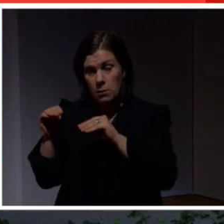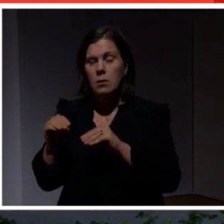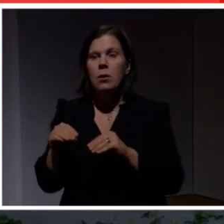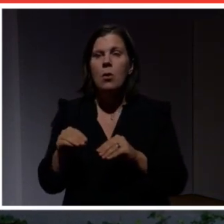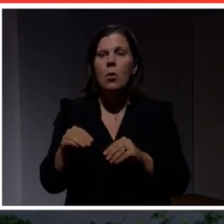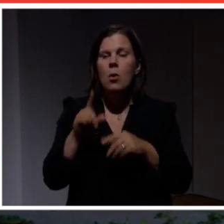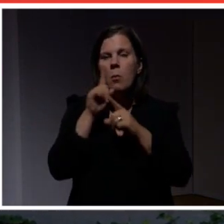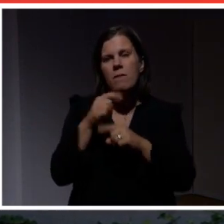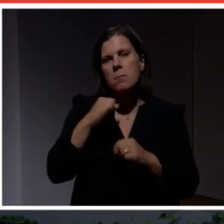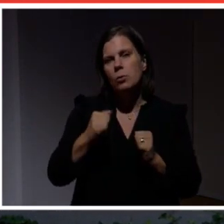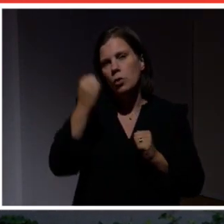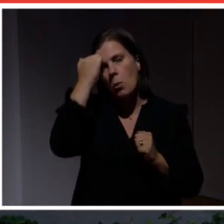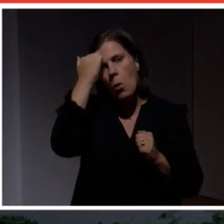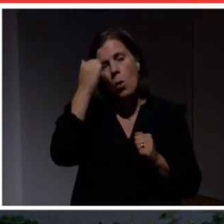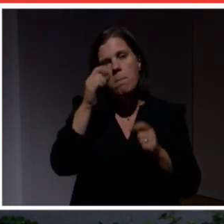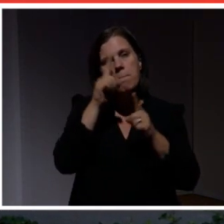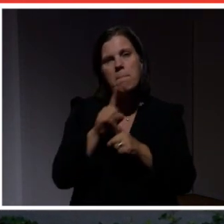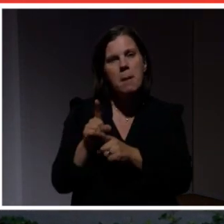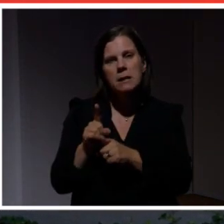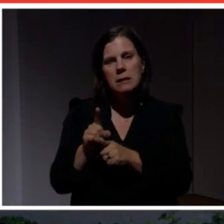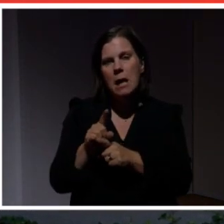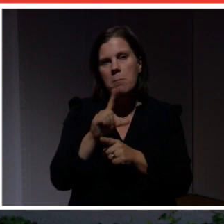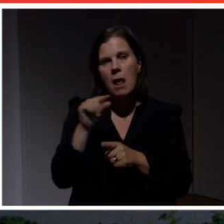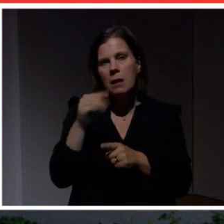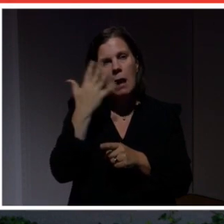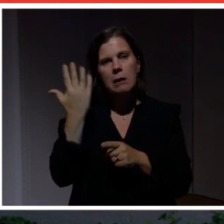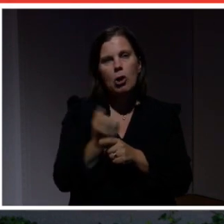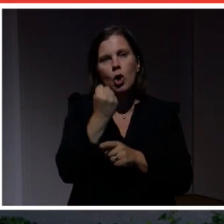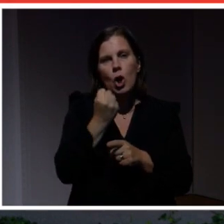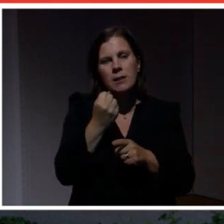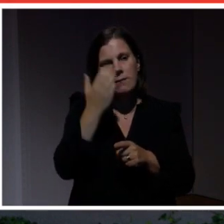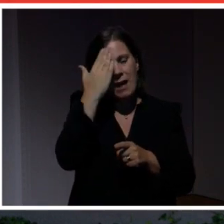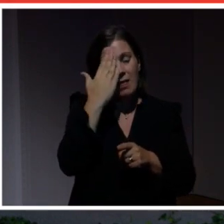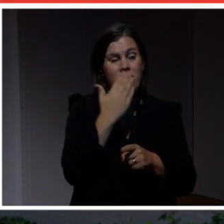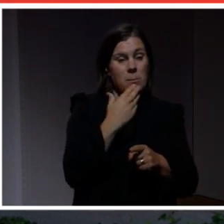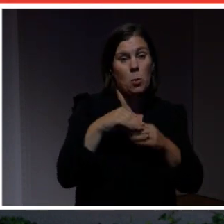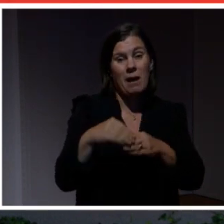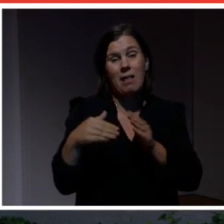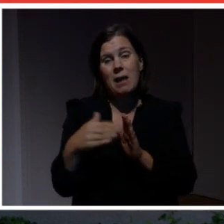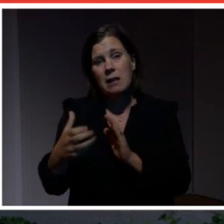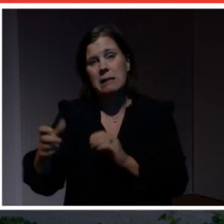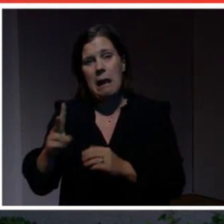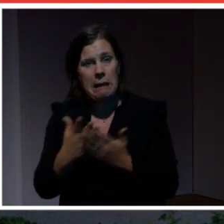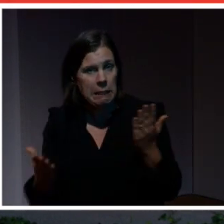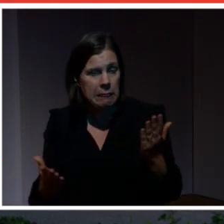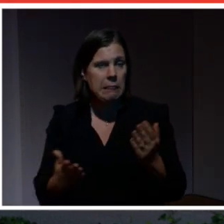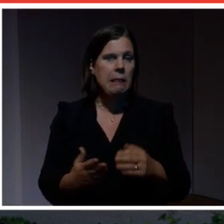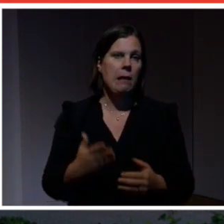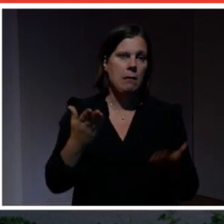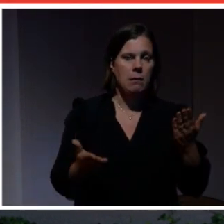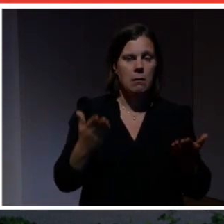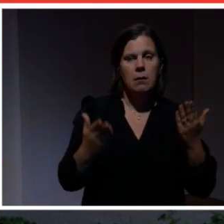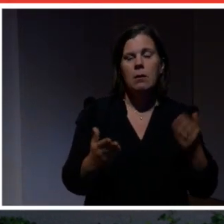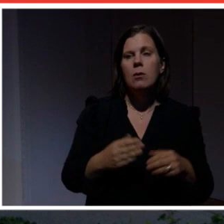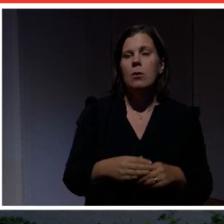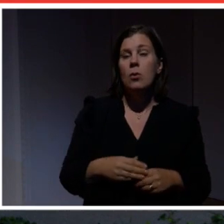human, we have to keep in mind that sometimes humans don't do the tasks so well. But at the same time, we can also use AI for its predictive ability.